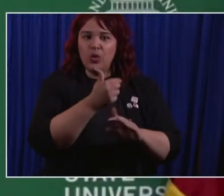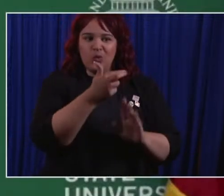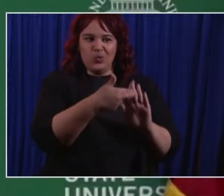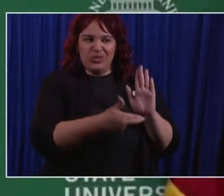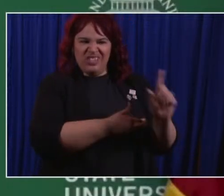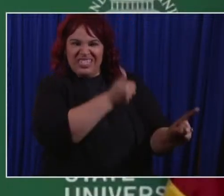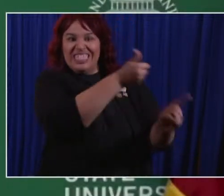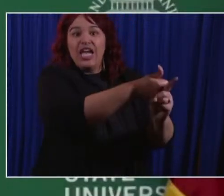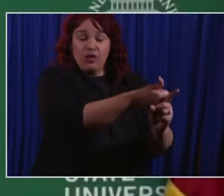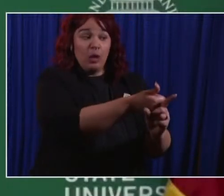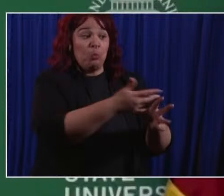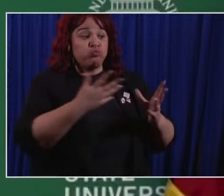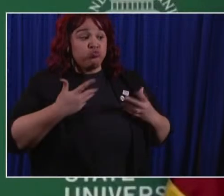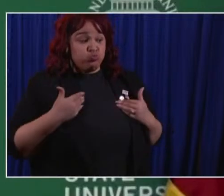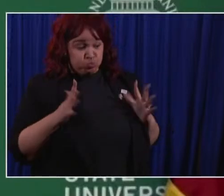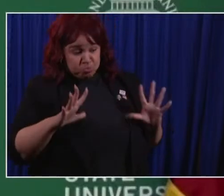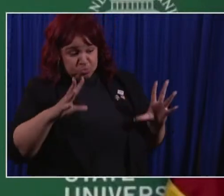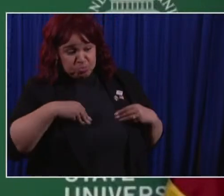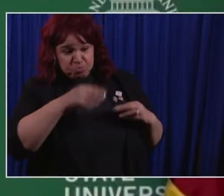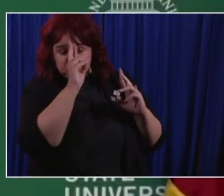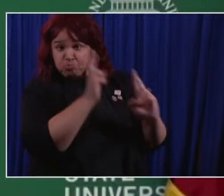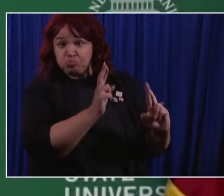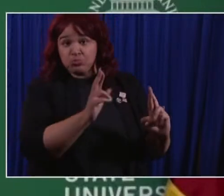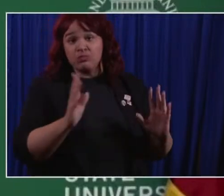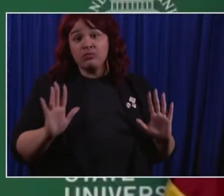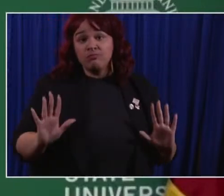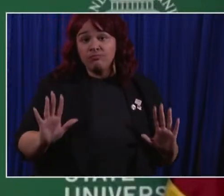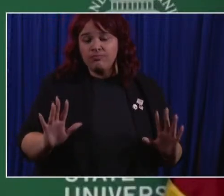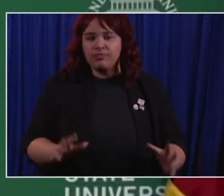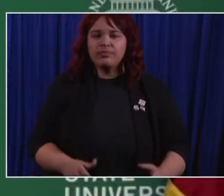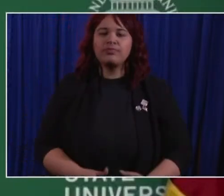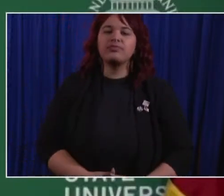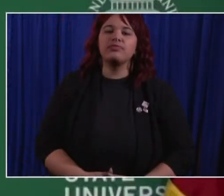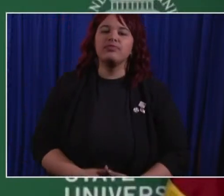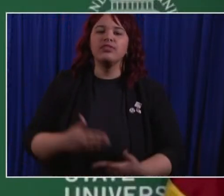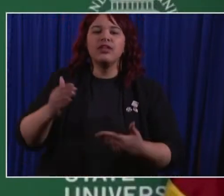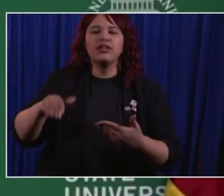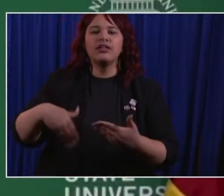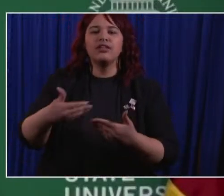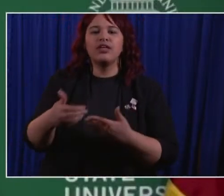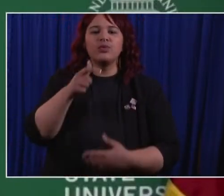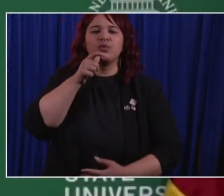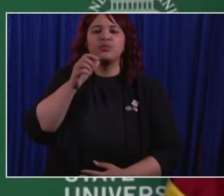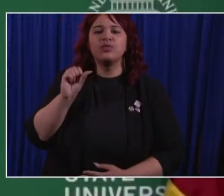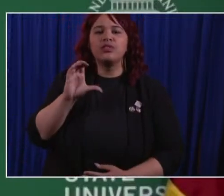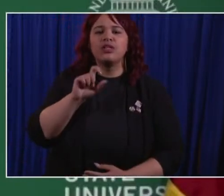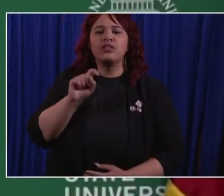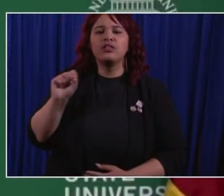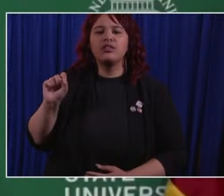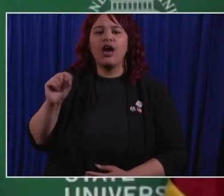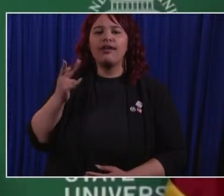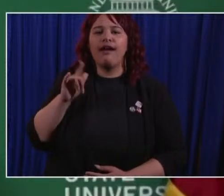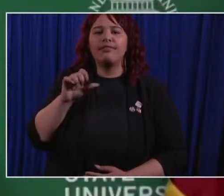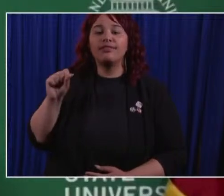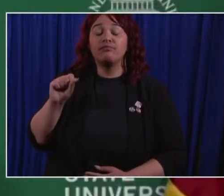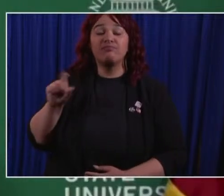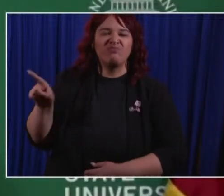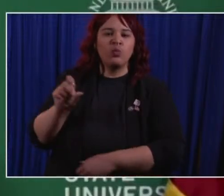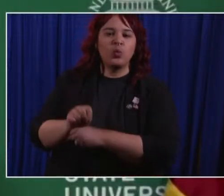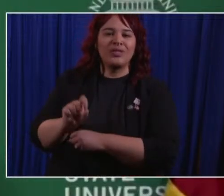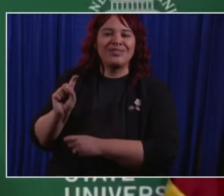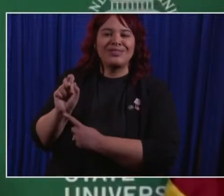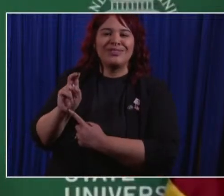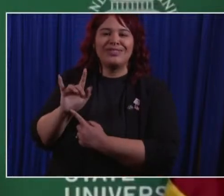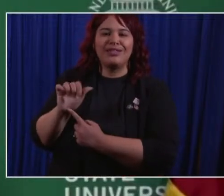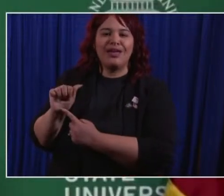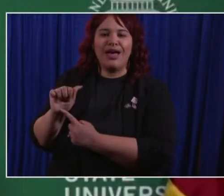doing. So. Next question online is from Scott Hallis of the Xenia Daily Gazette. Hey, Hi, Governor. How are you? I'm